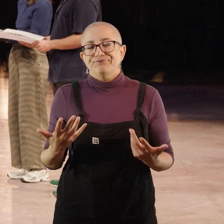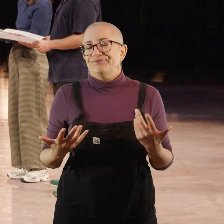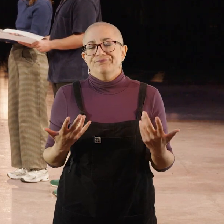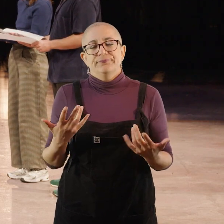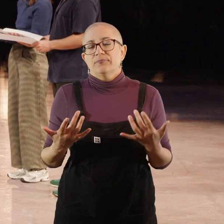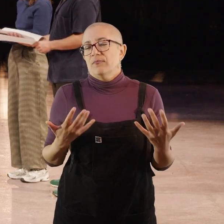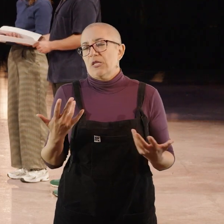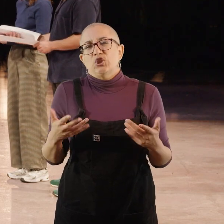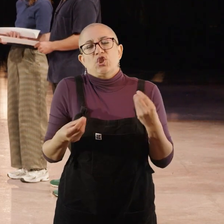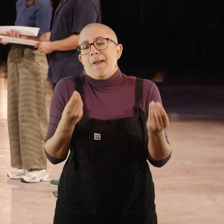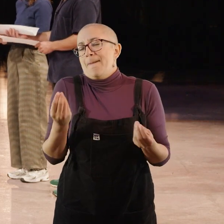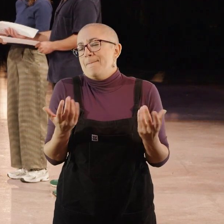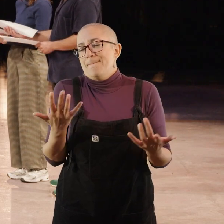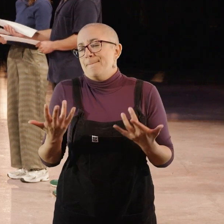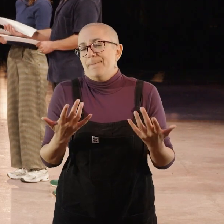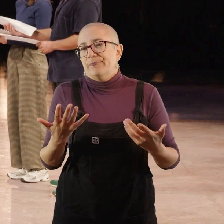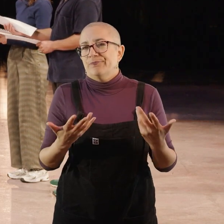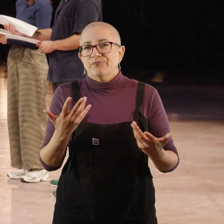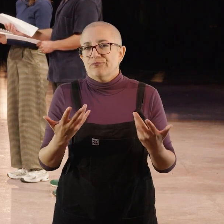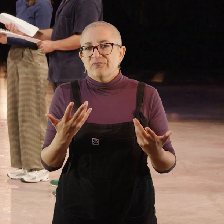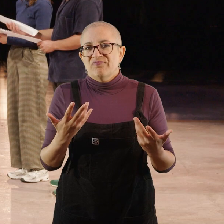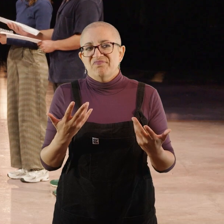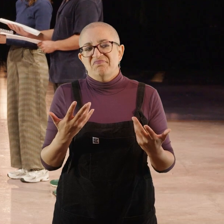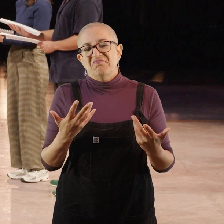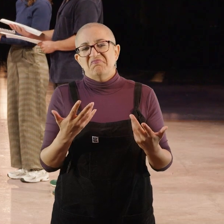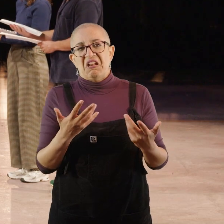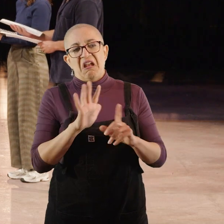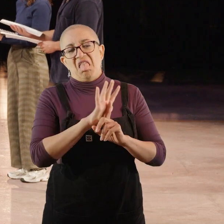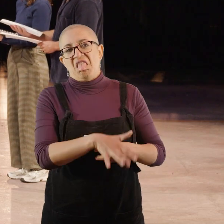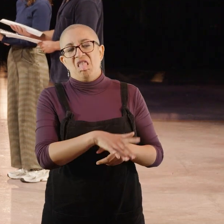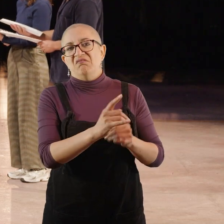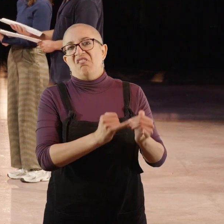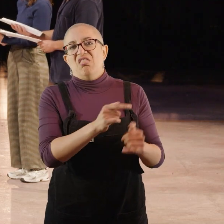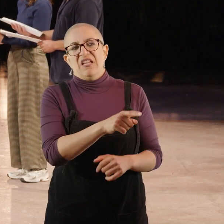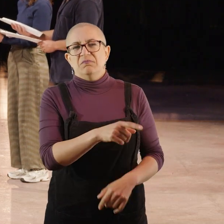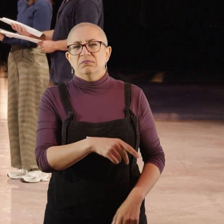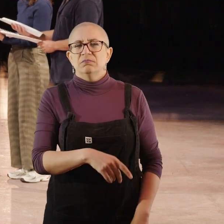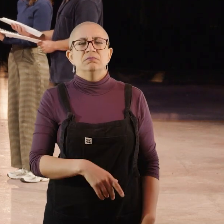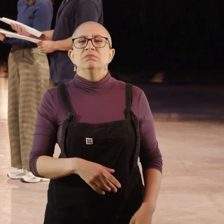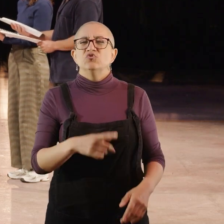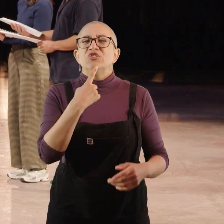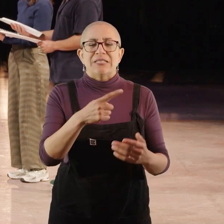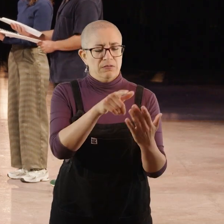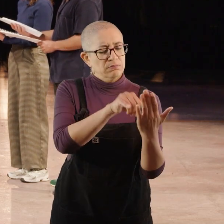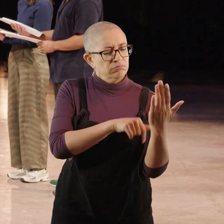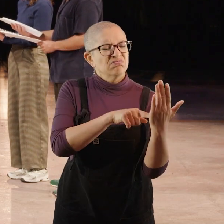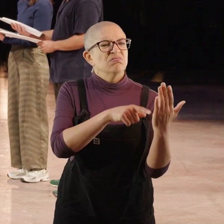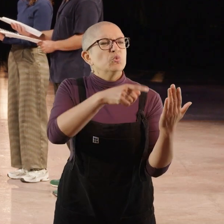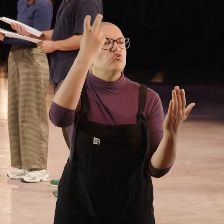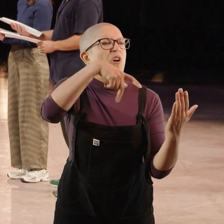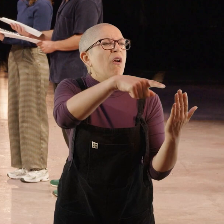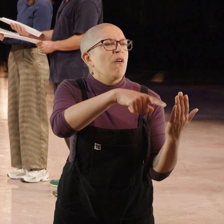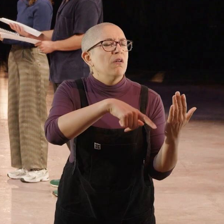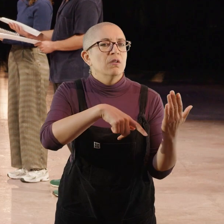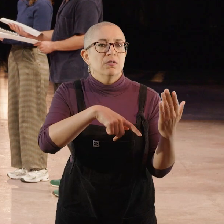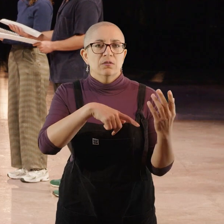she sort of demeans him. You know, she says, "Were you drunk?" why